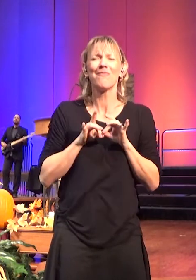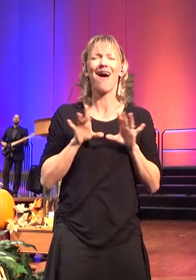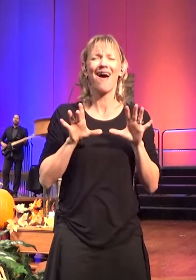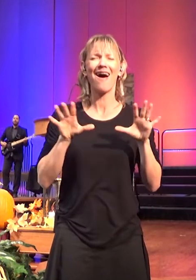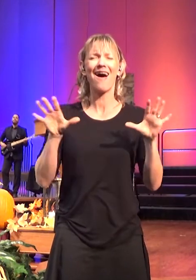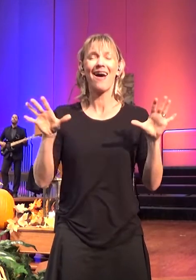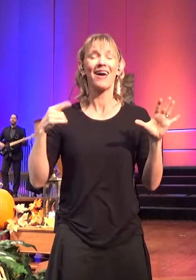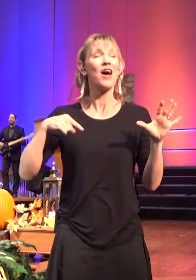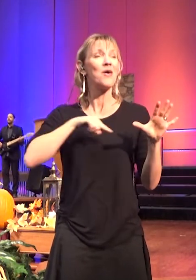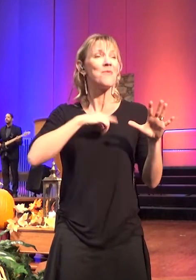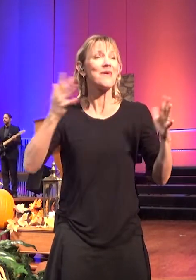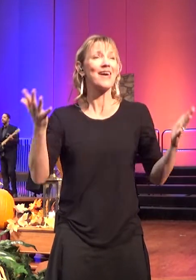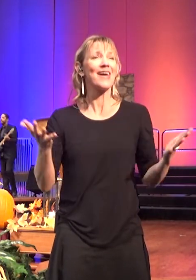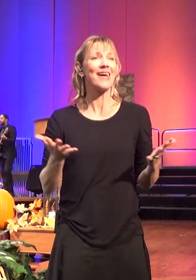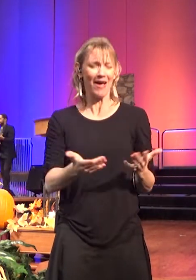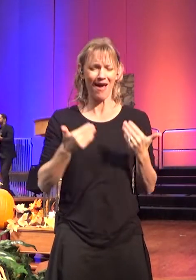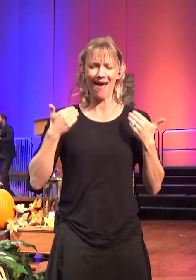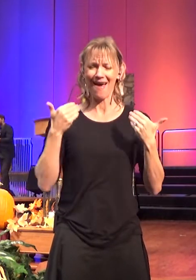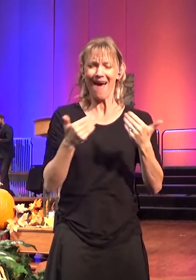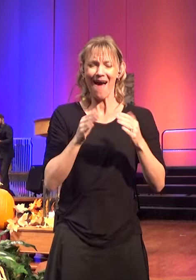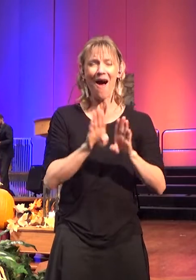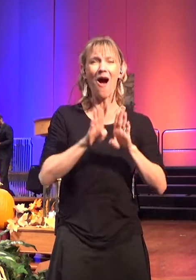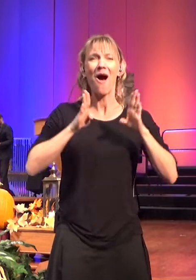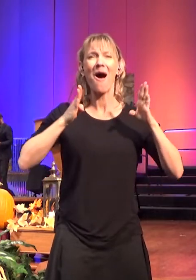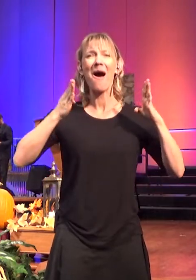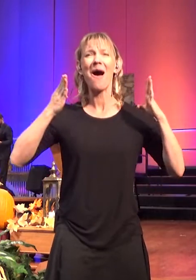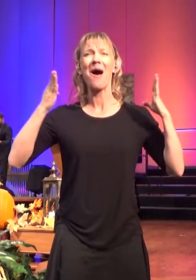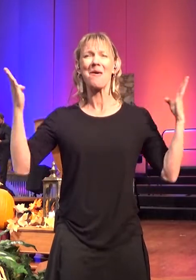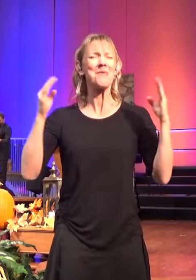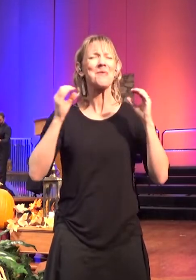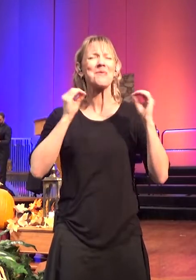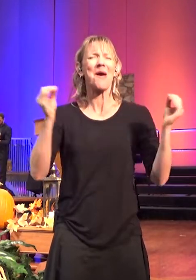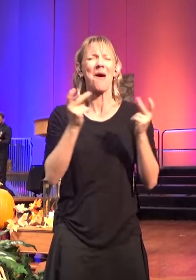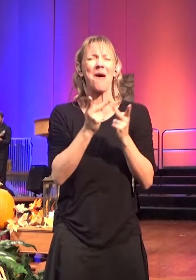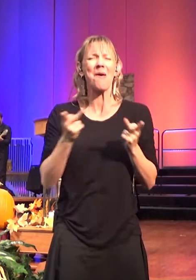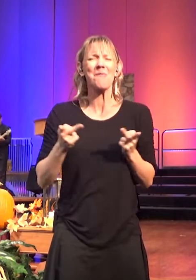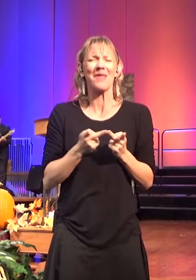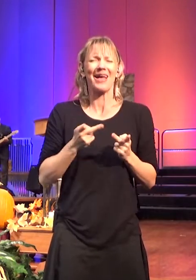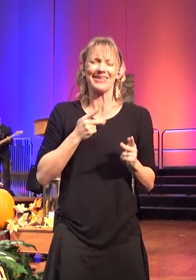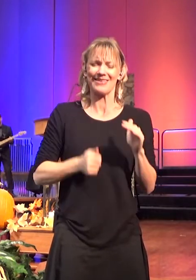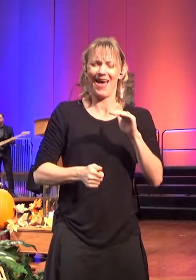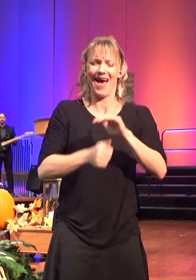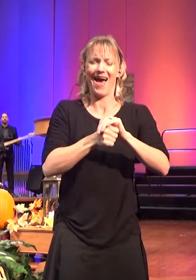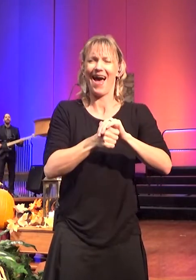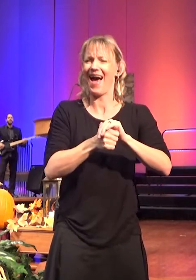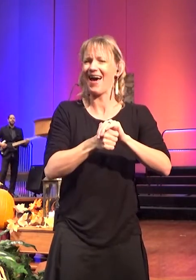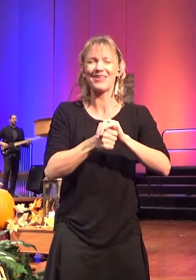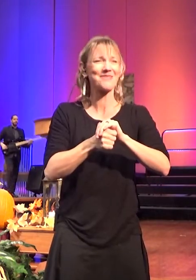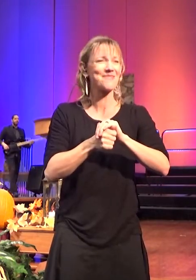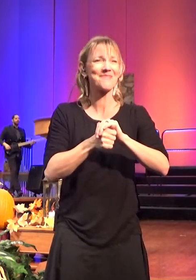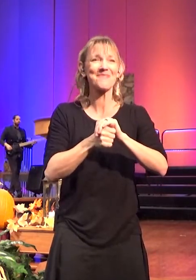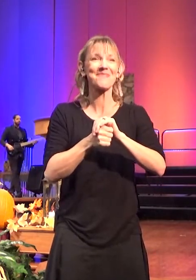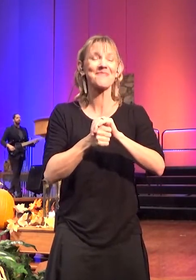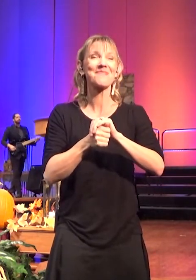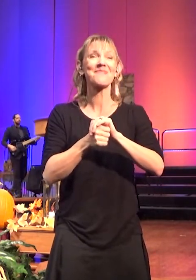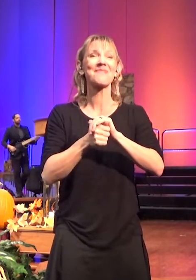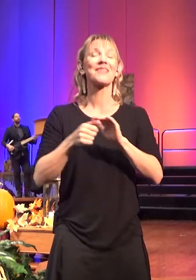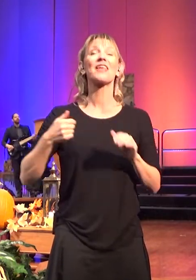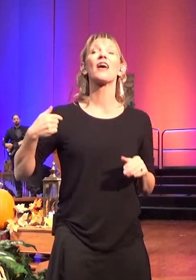Here we are, open wide, there's no place we can hide.